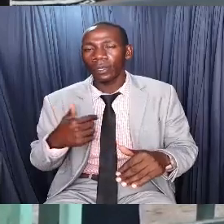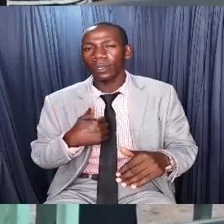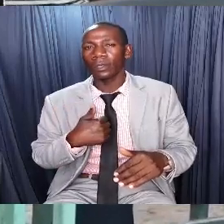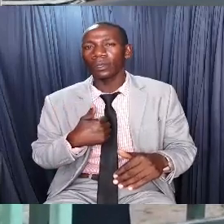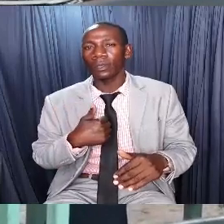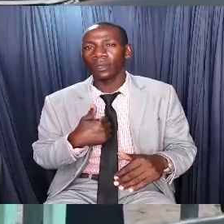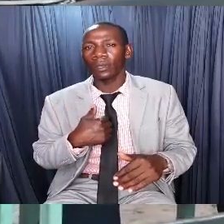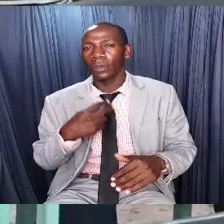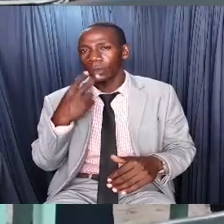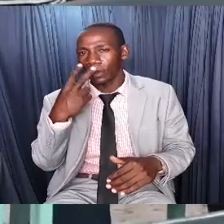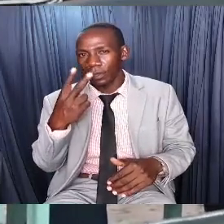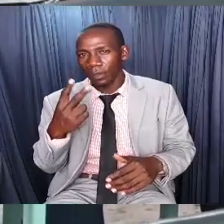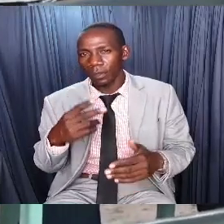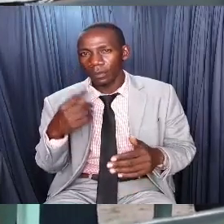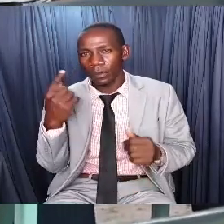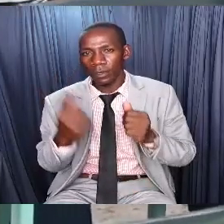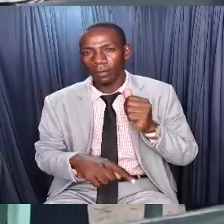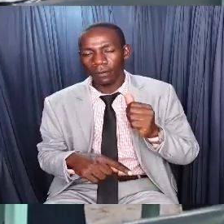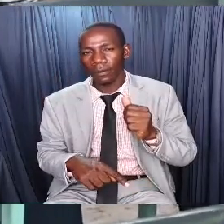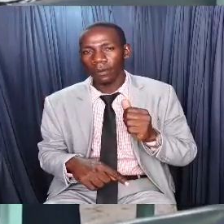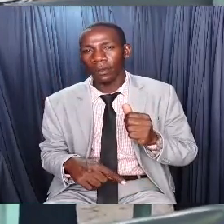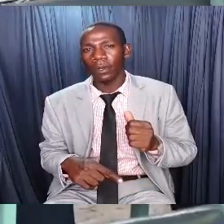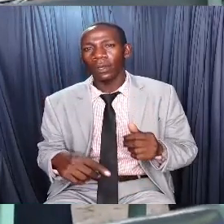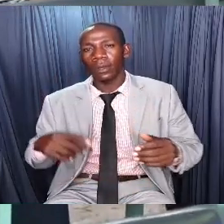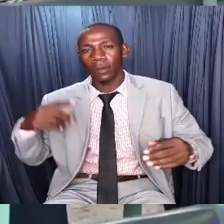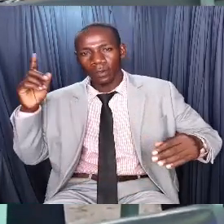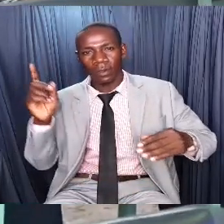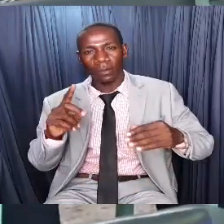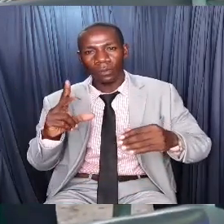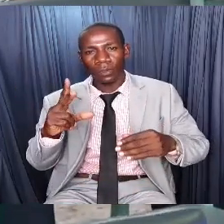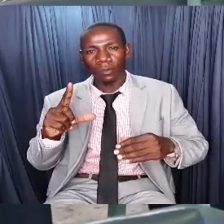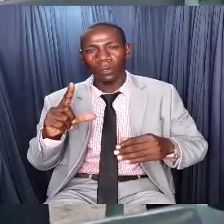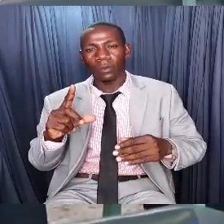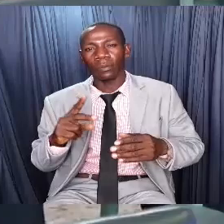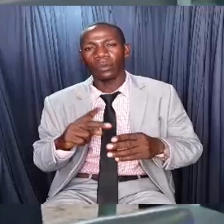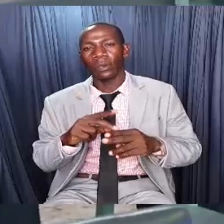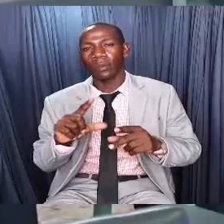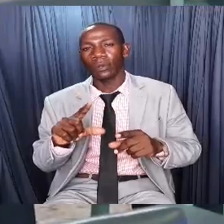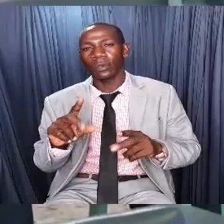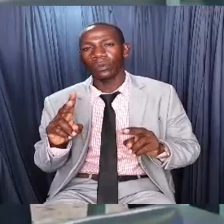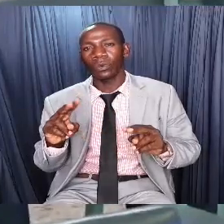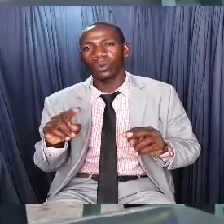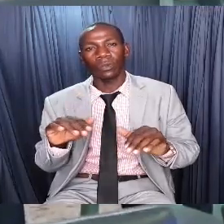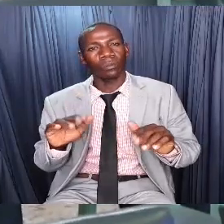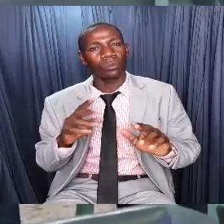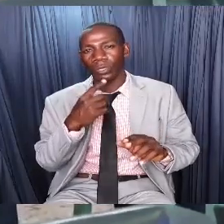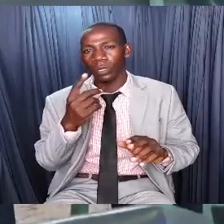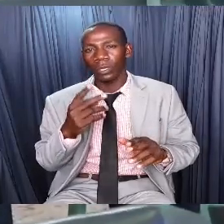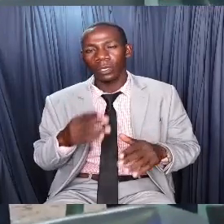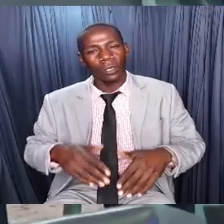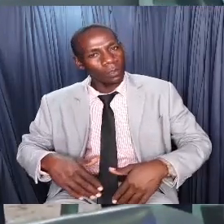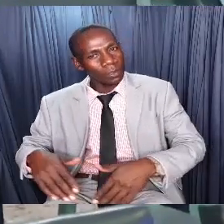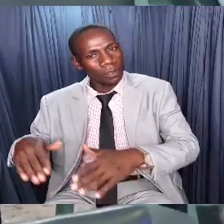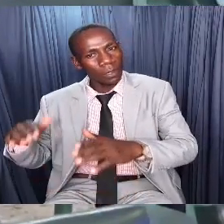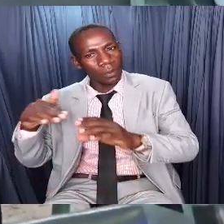me. Nanyi mtaona. You'll face it up. Na uje kwenu maradufu. And let it come to you doubly, the leprosy. He didn't say that. Aliwaacha waende